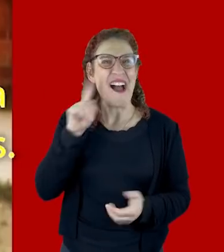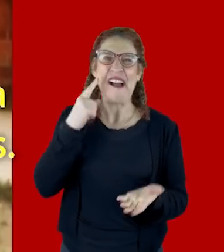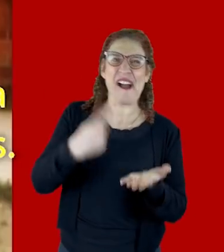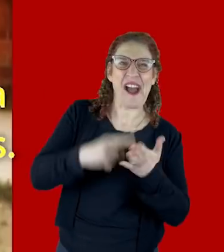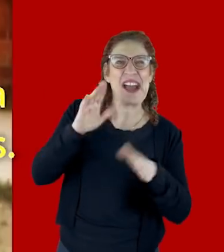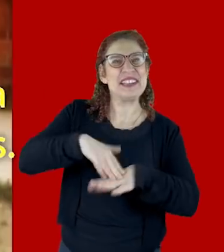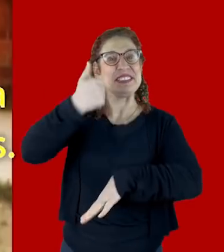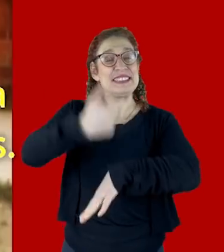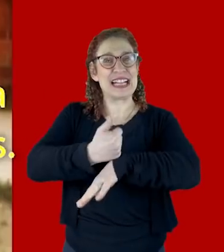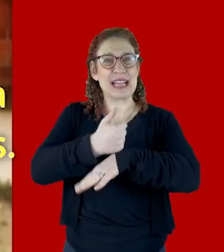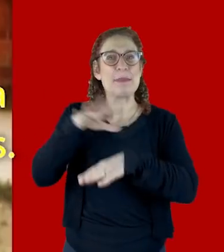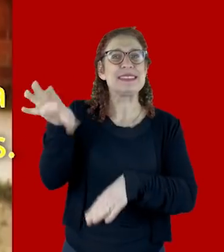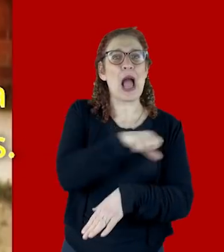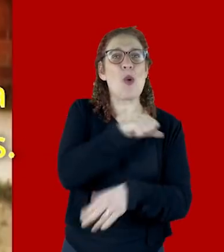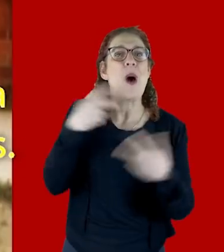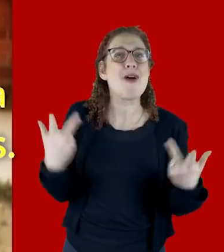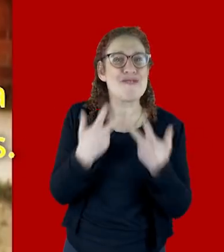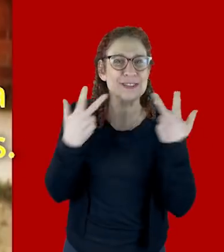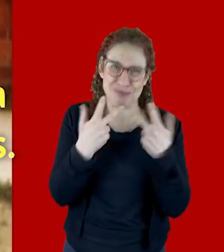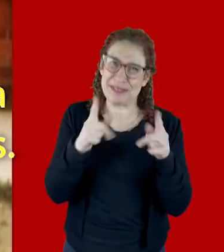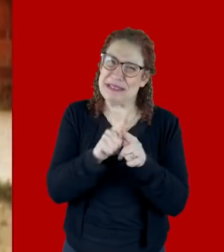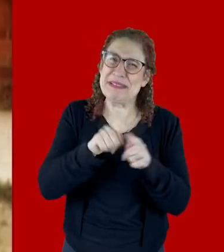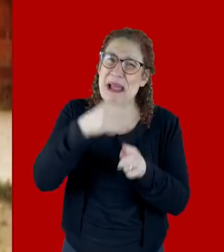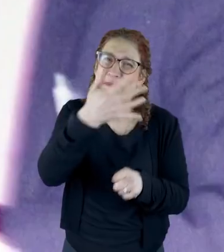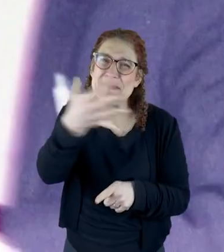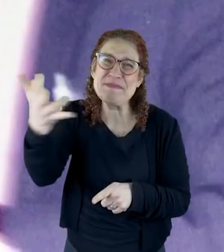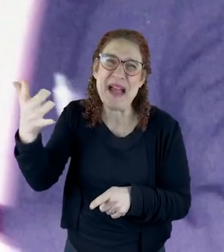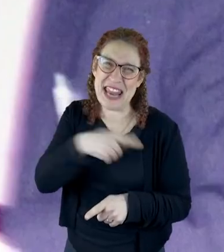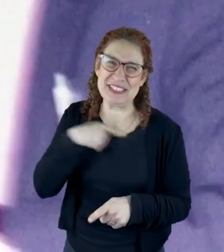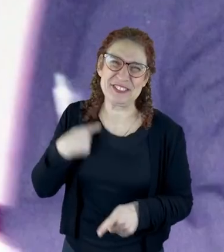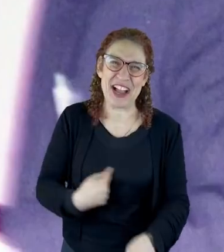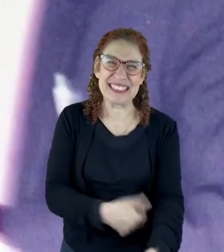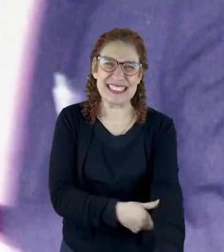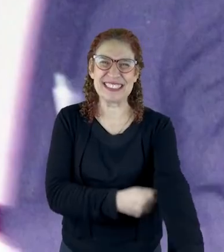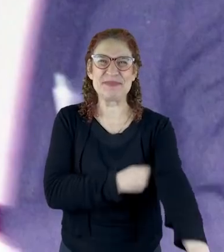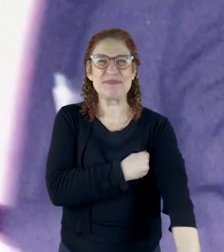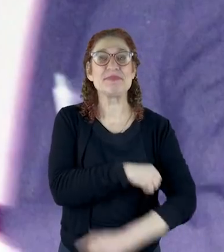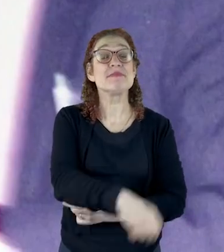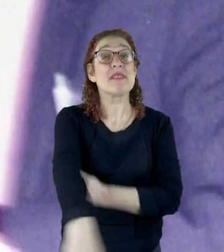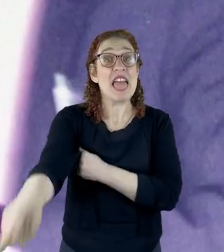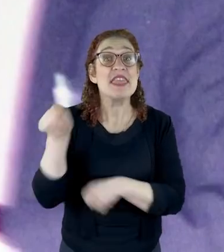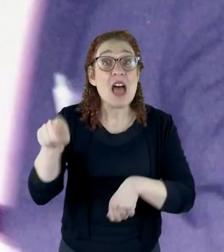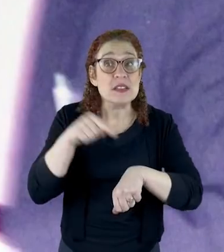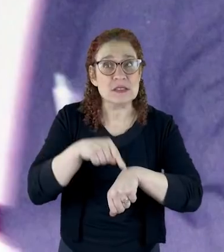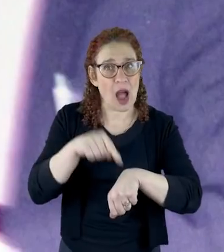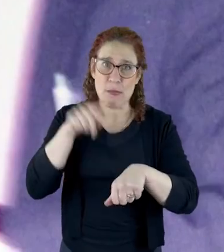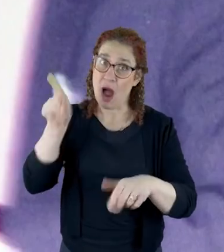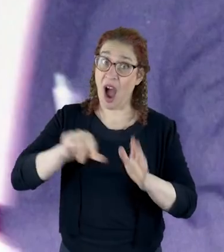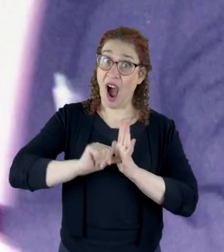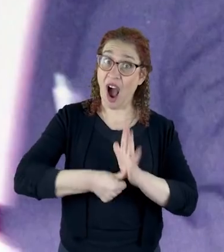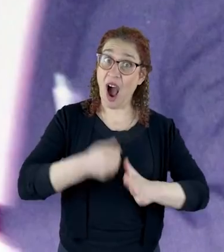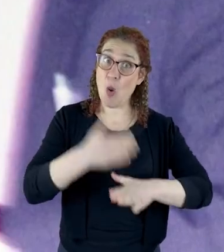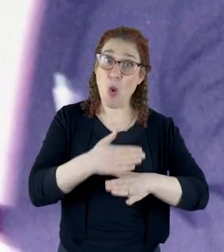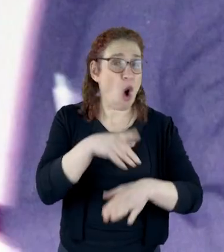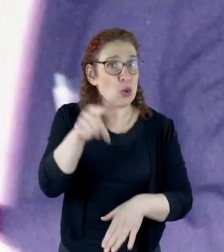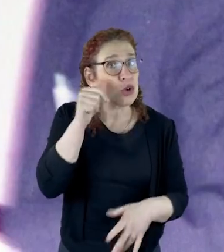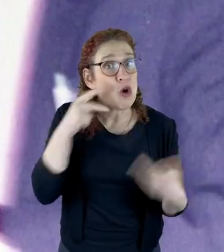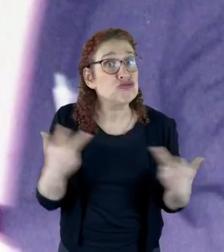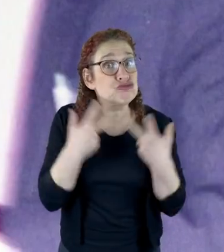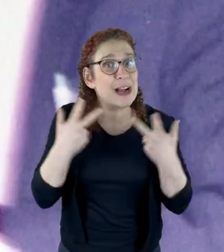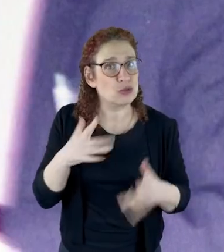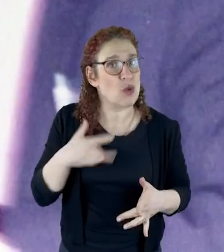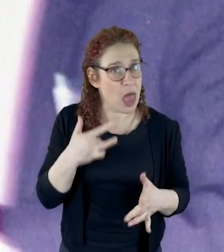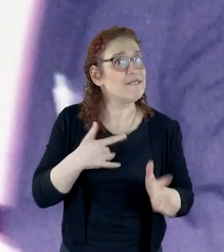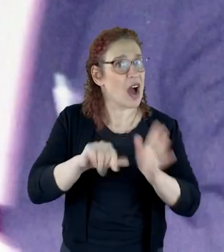others, they started a takeaway and a restaurant business. During those years, they spent a lot of time working real hard because restaurant